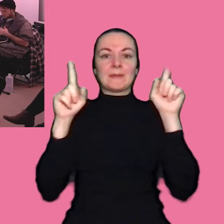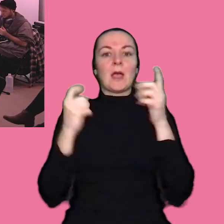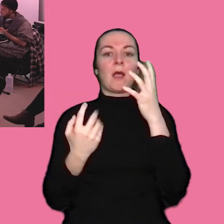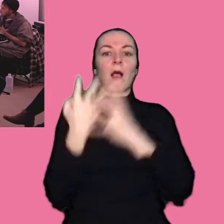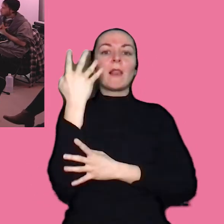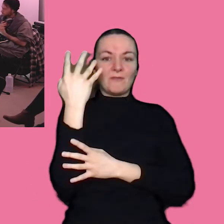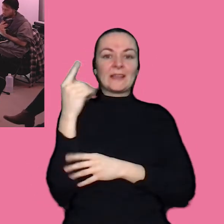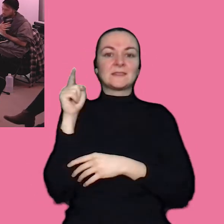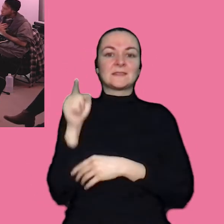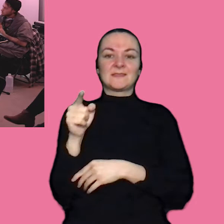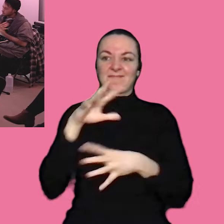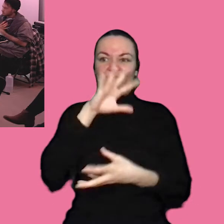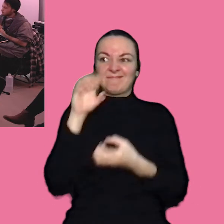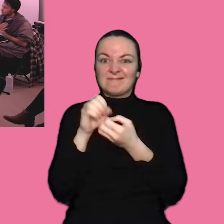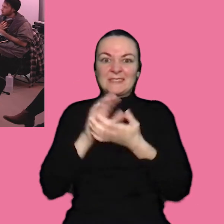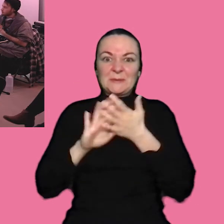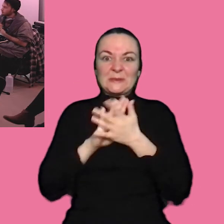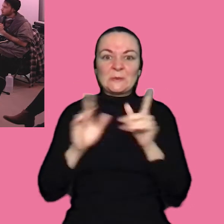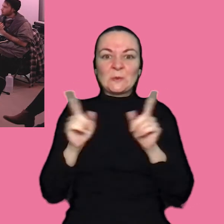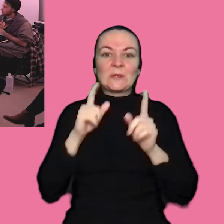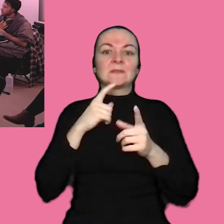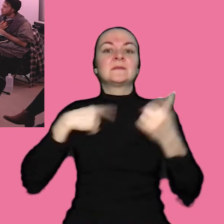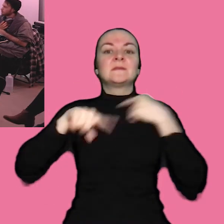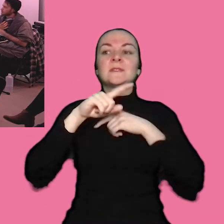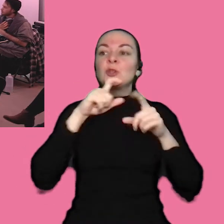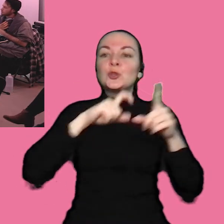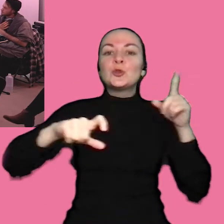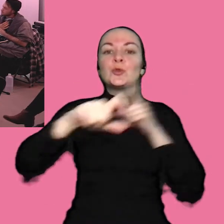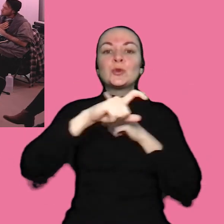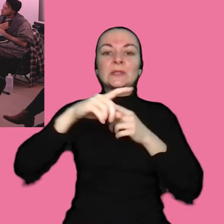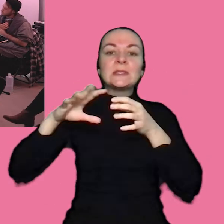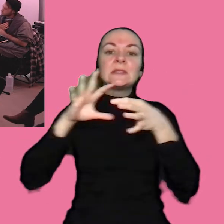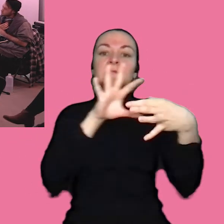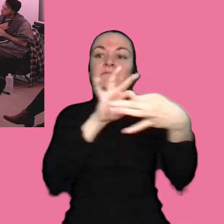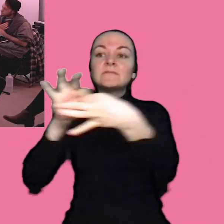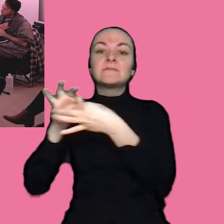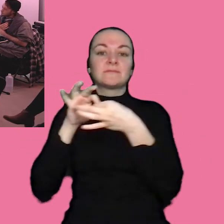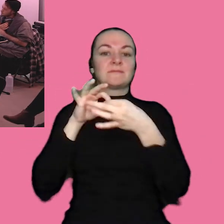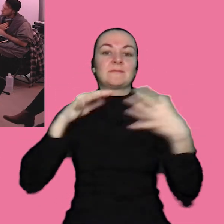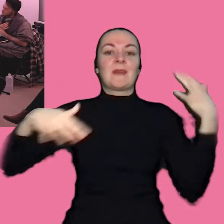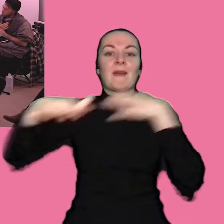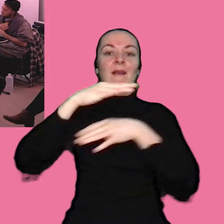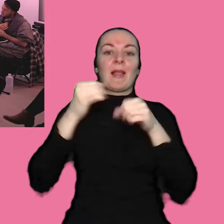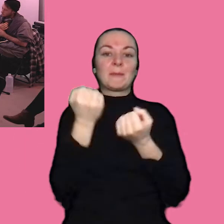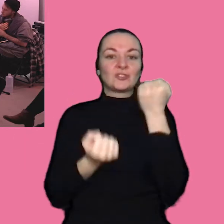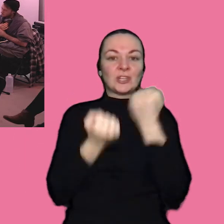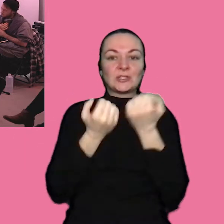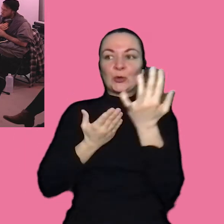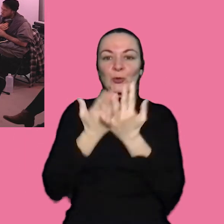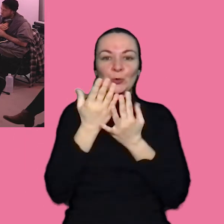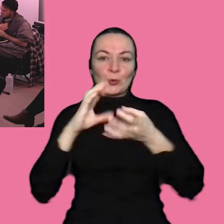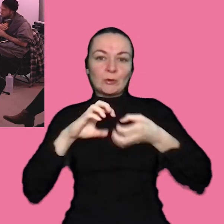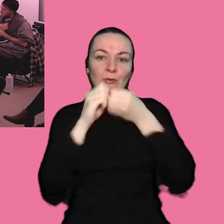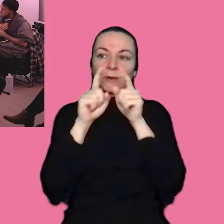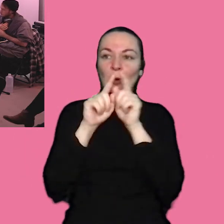a nutshell, what we're trying to do with it is to engage communities with climate justice through